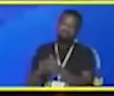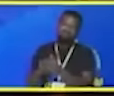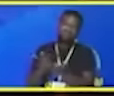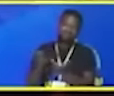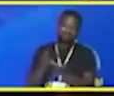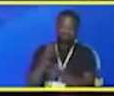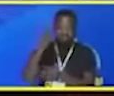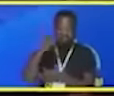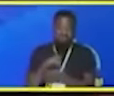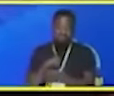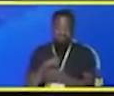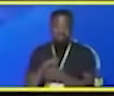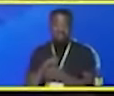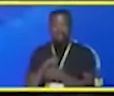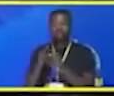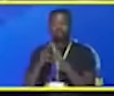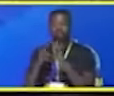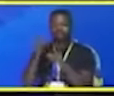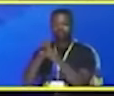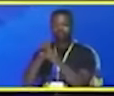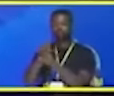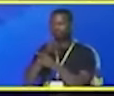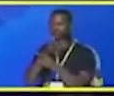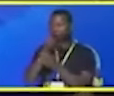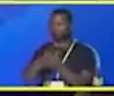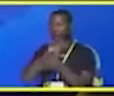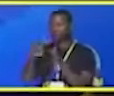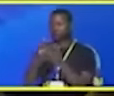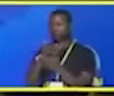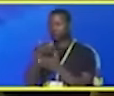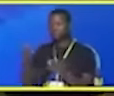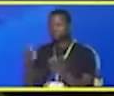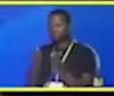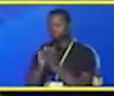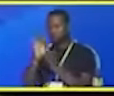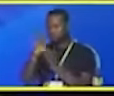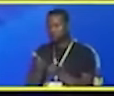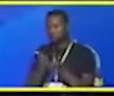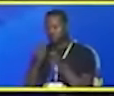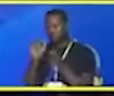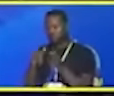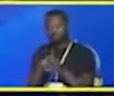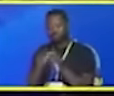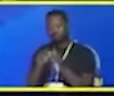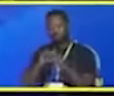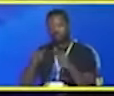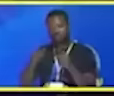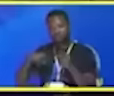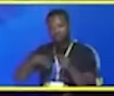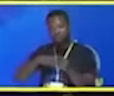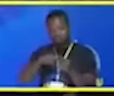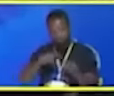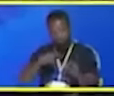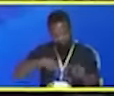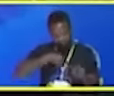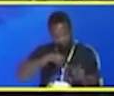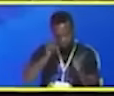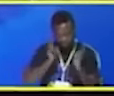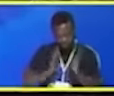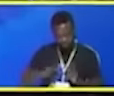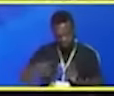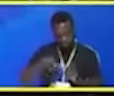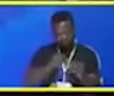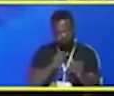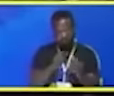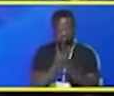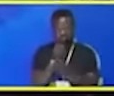Are we together now? He is the best of everything in that state. But we keep growing. God